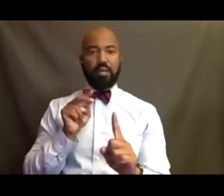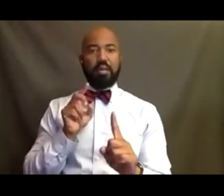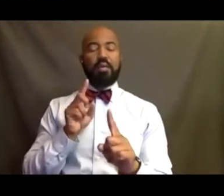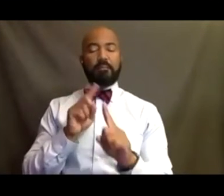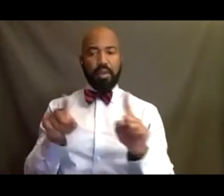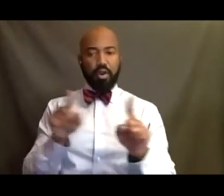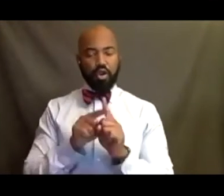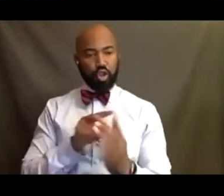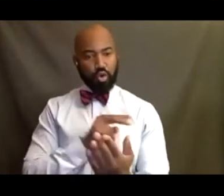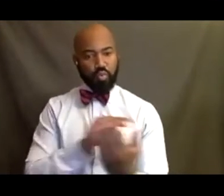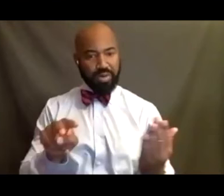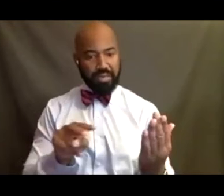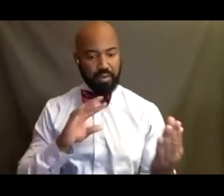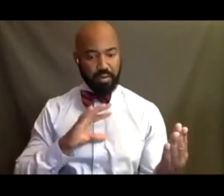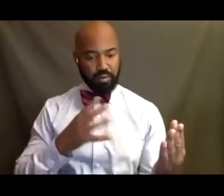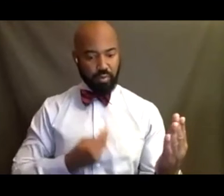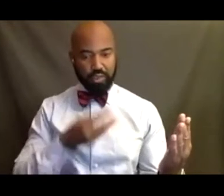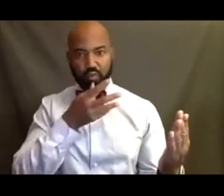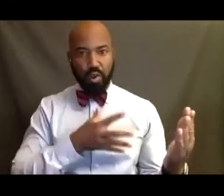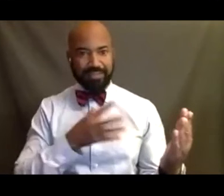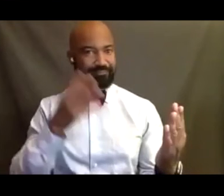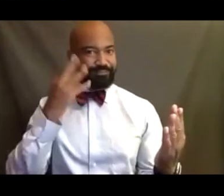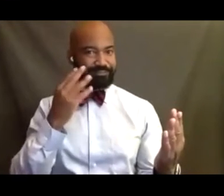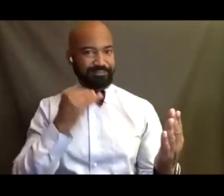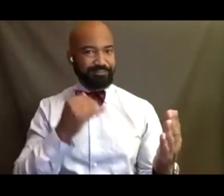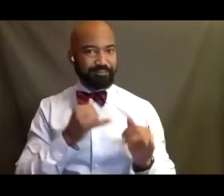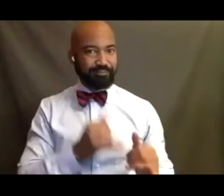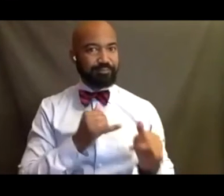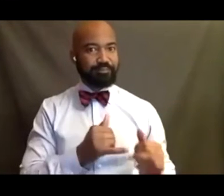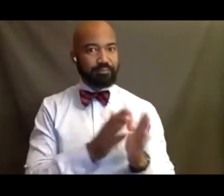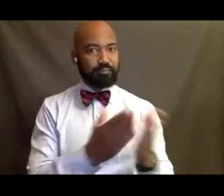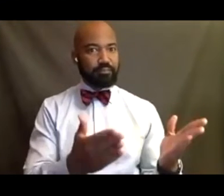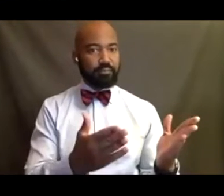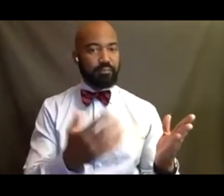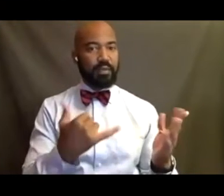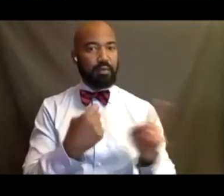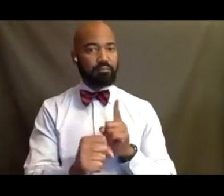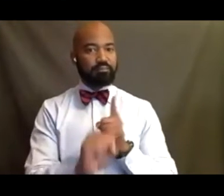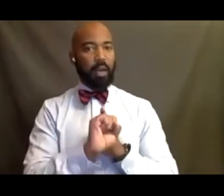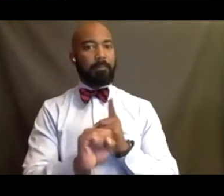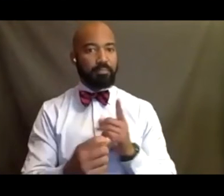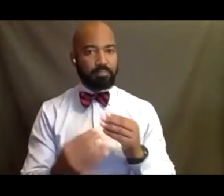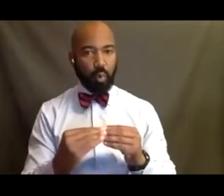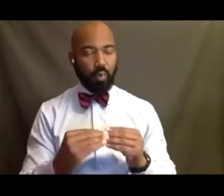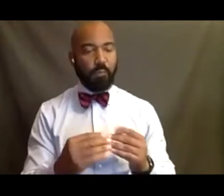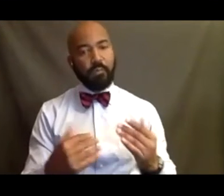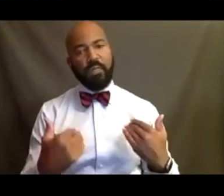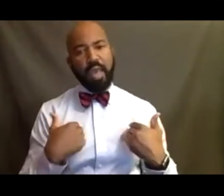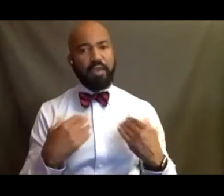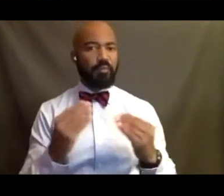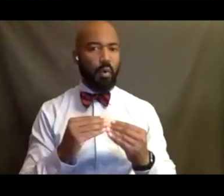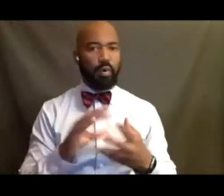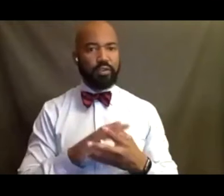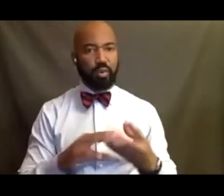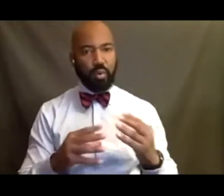woman living in these experiences, it's so much more impactful for me now. So that was one thing I did take away, and a lot of the stories now